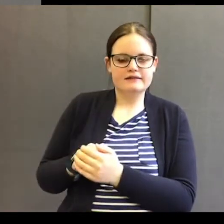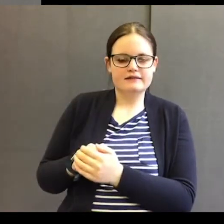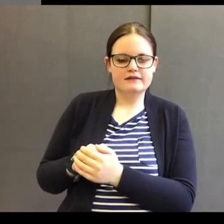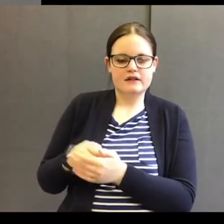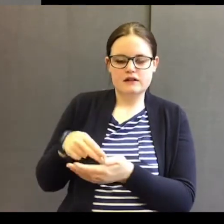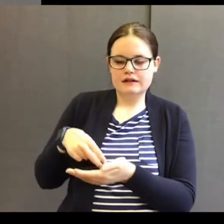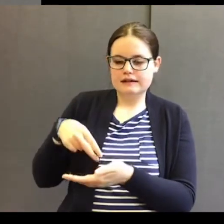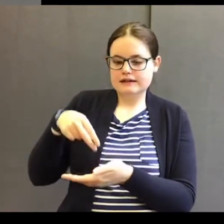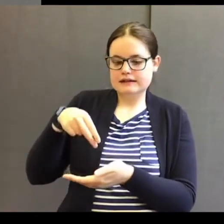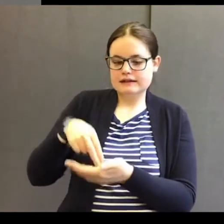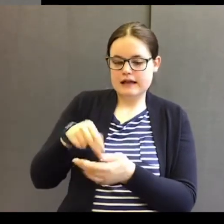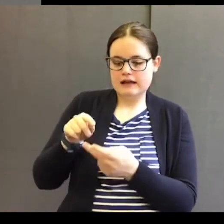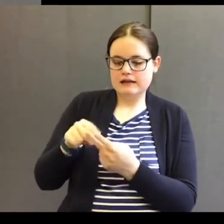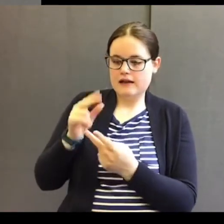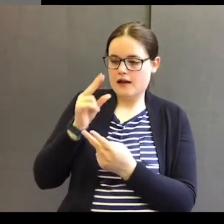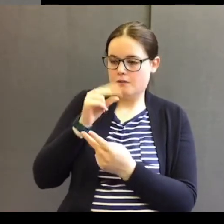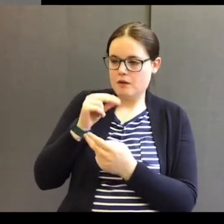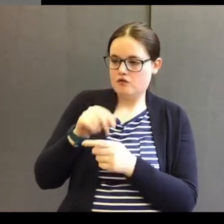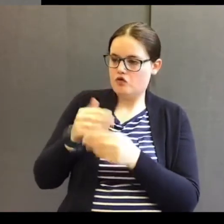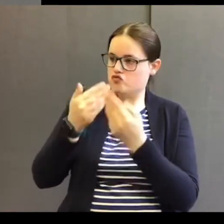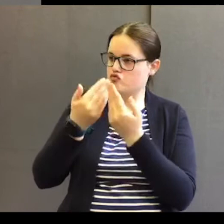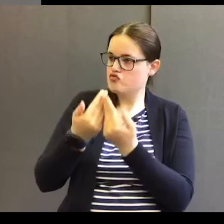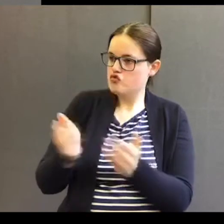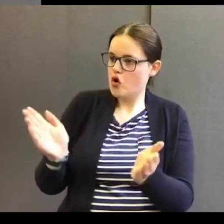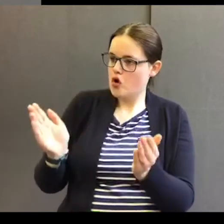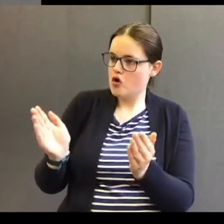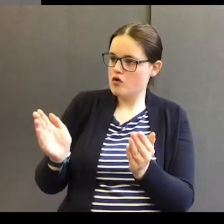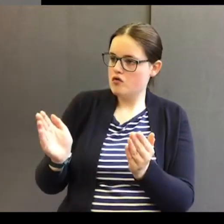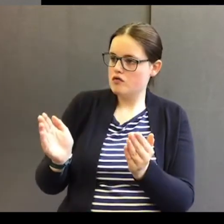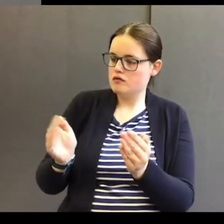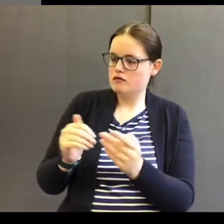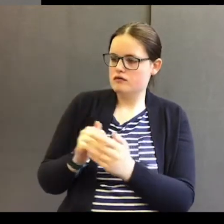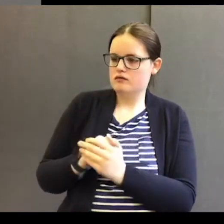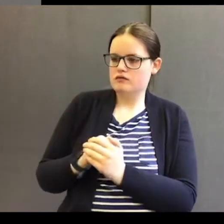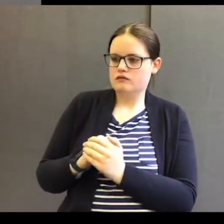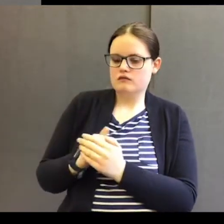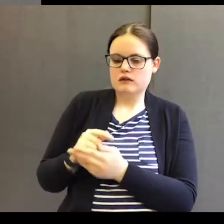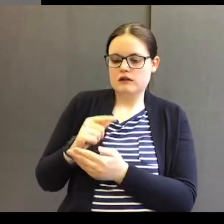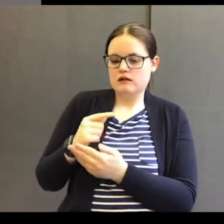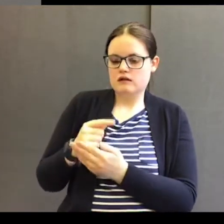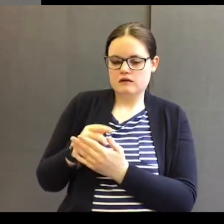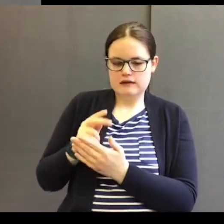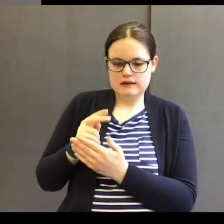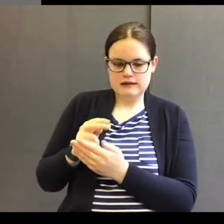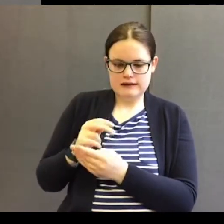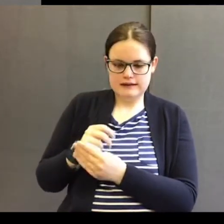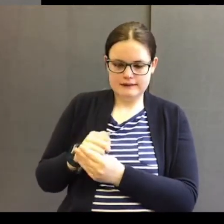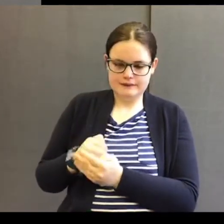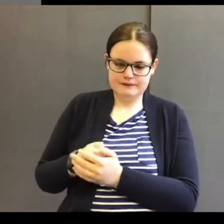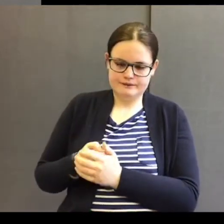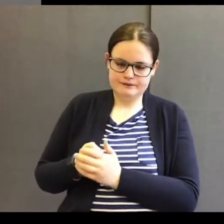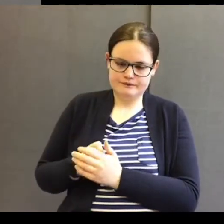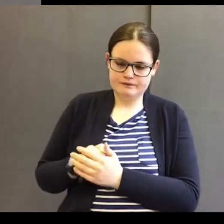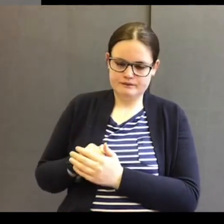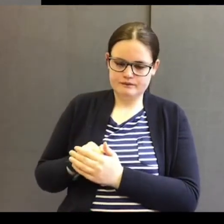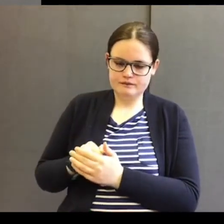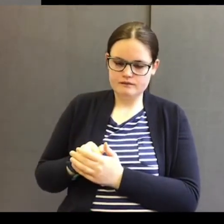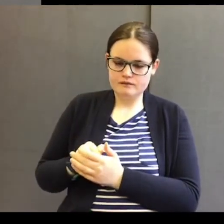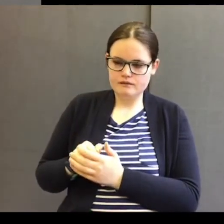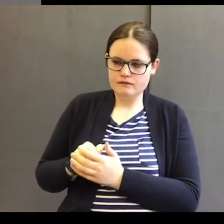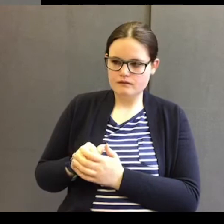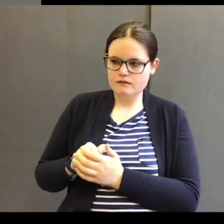again to stand, to speak, and to show. A commission, let's turn to it,